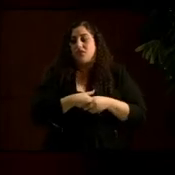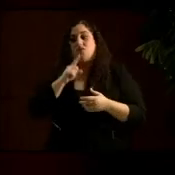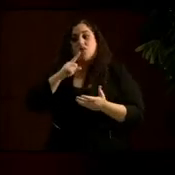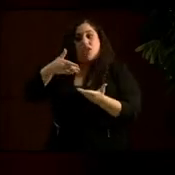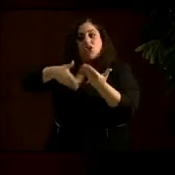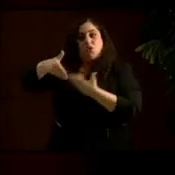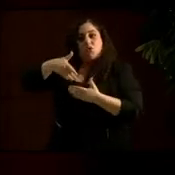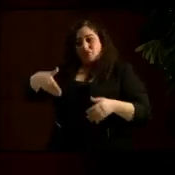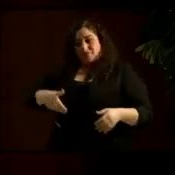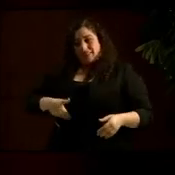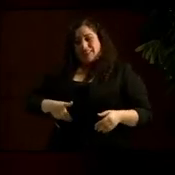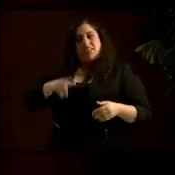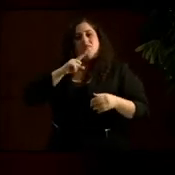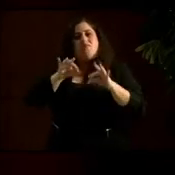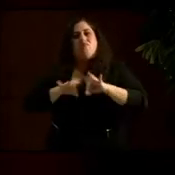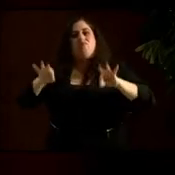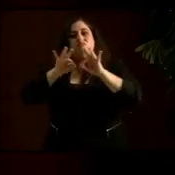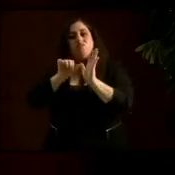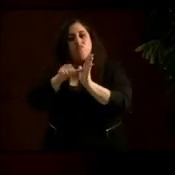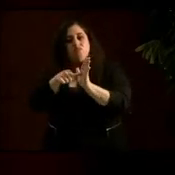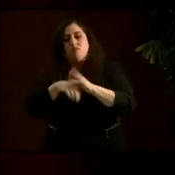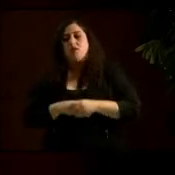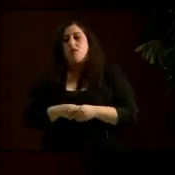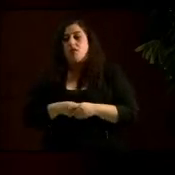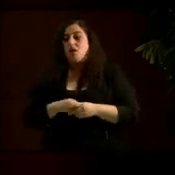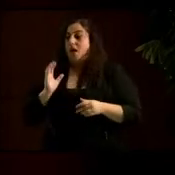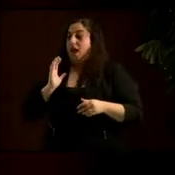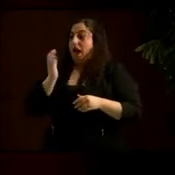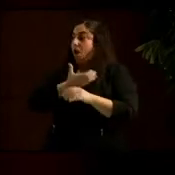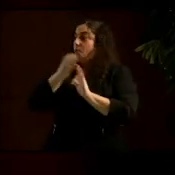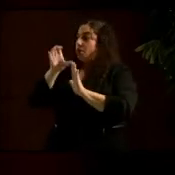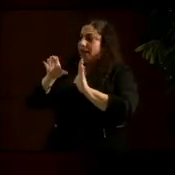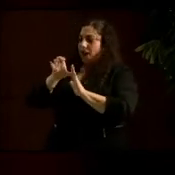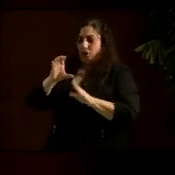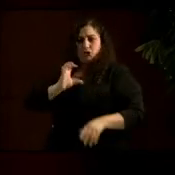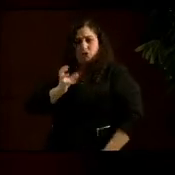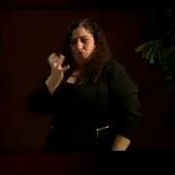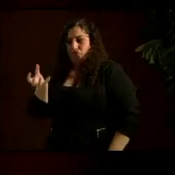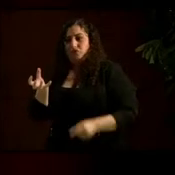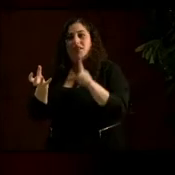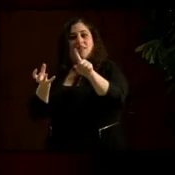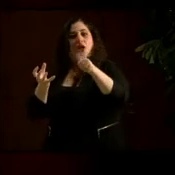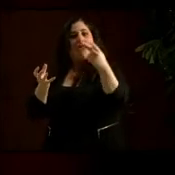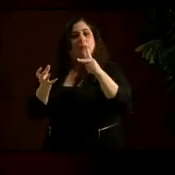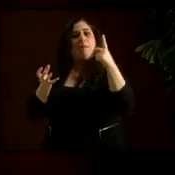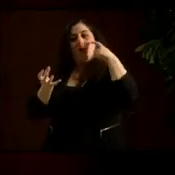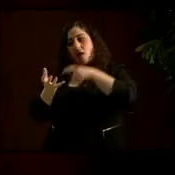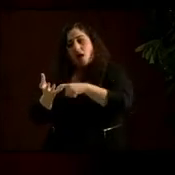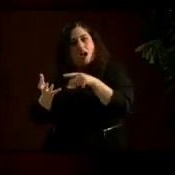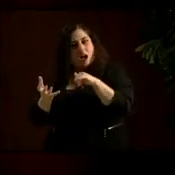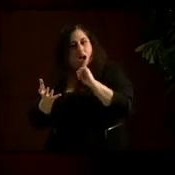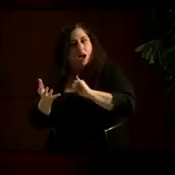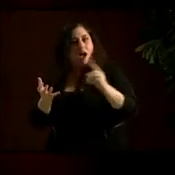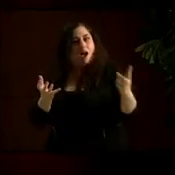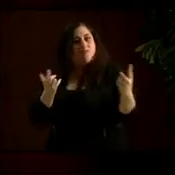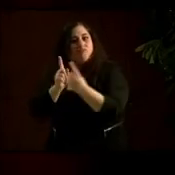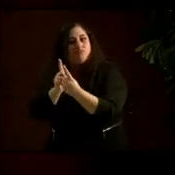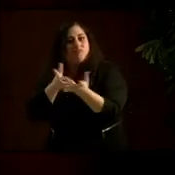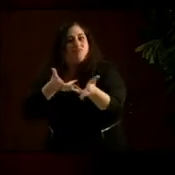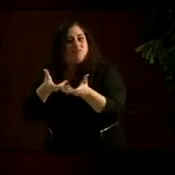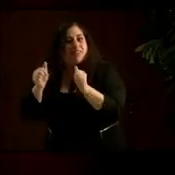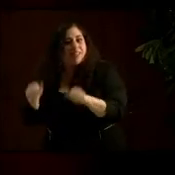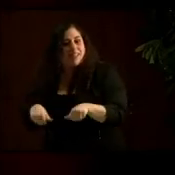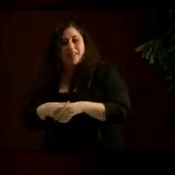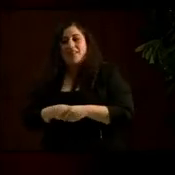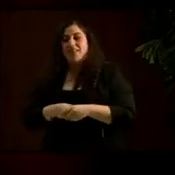University, we are committed to this work of breaking down barriers and making connections. It's in our DNA as a transborder university.